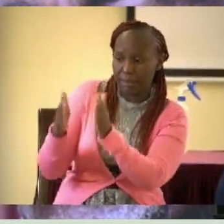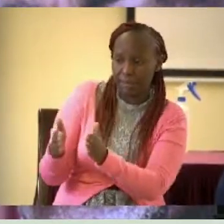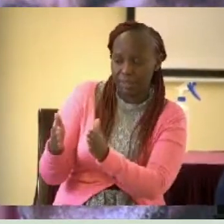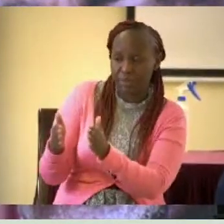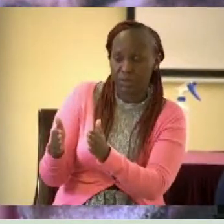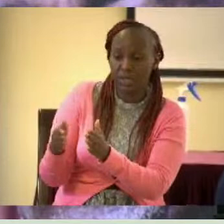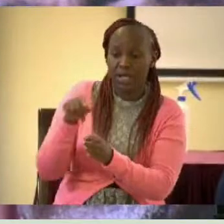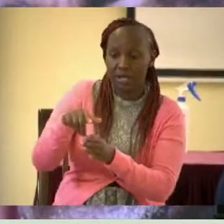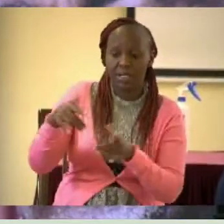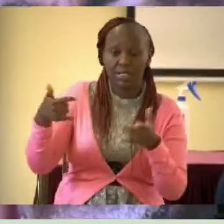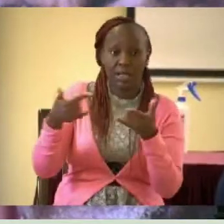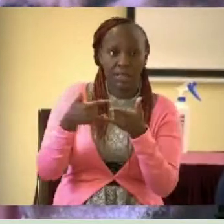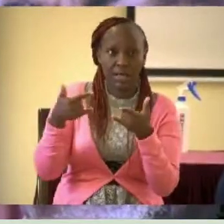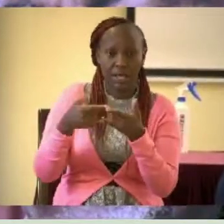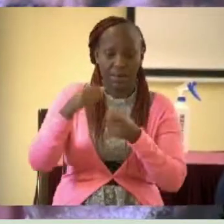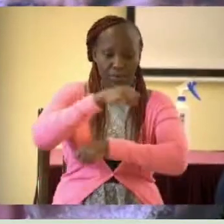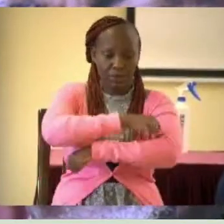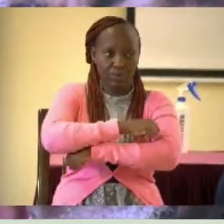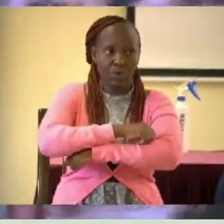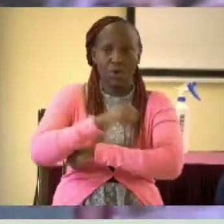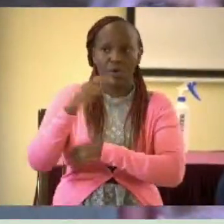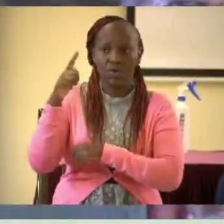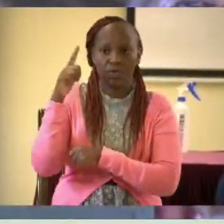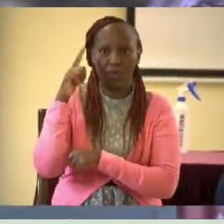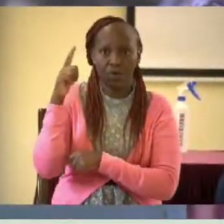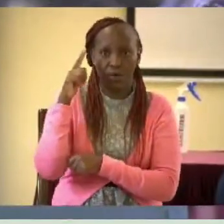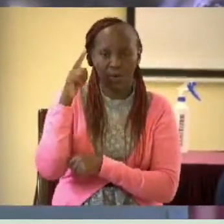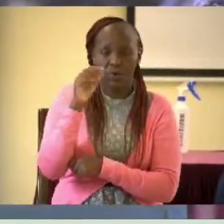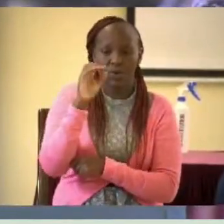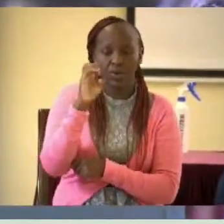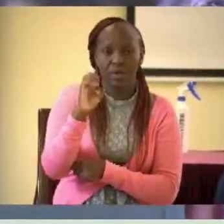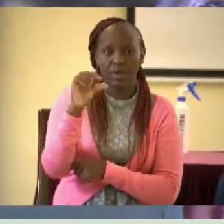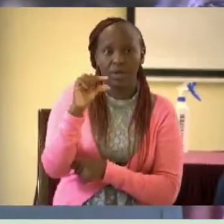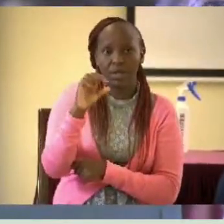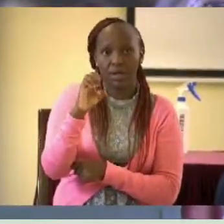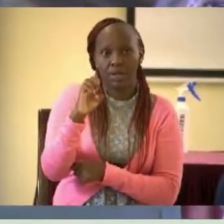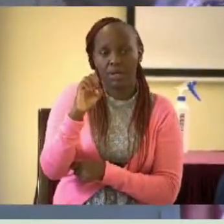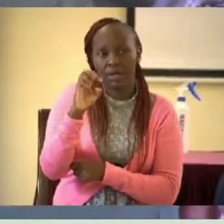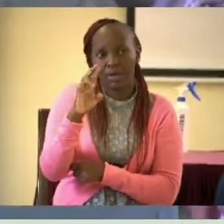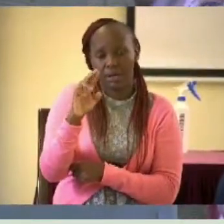is the gap that the School of Law, the Faculty of Law, Egerton University,